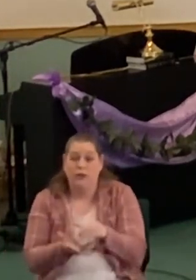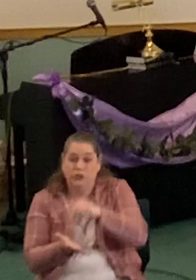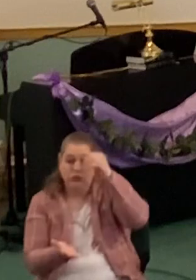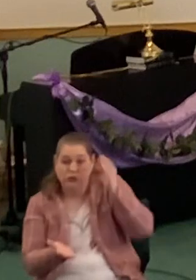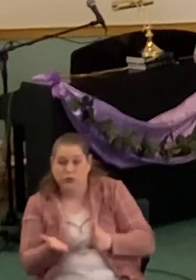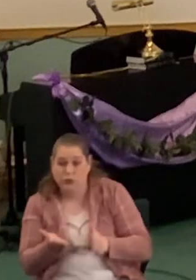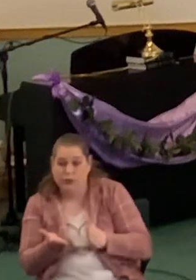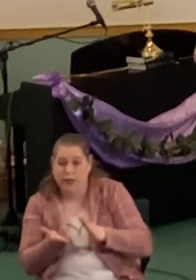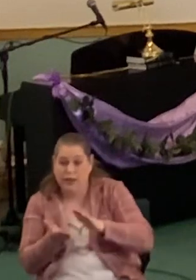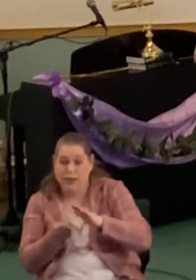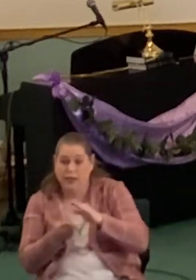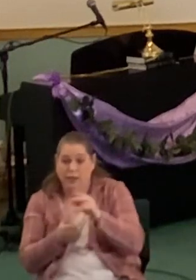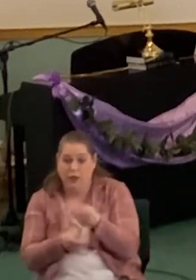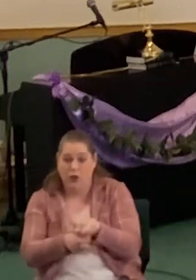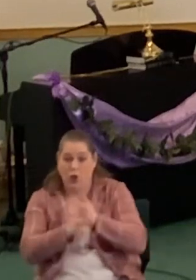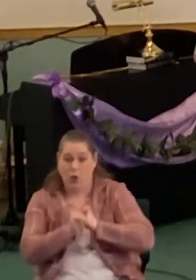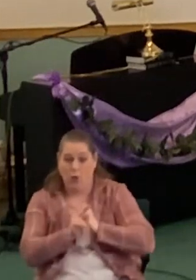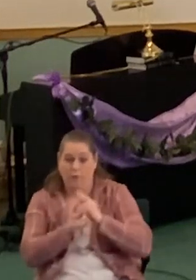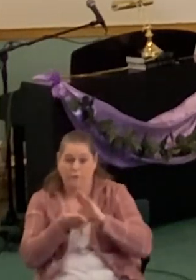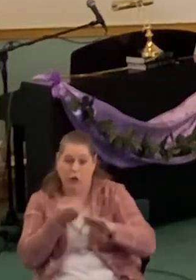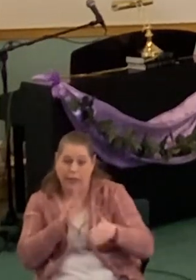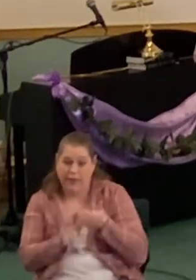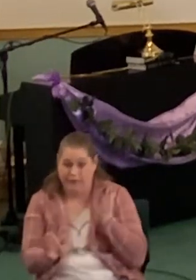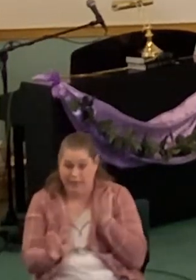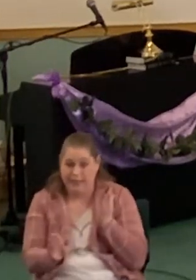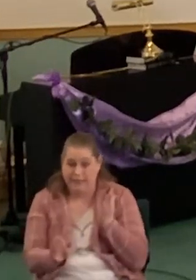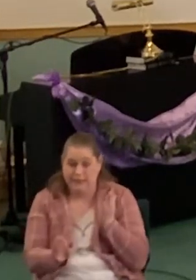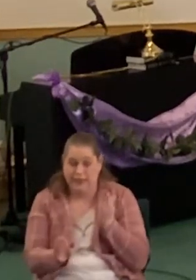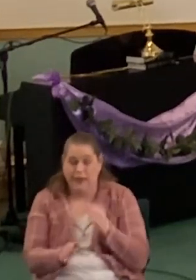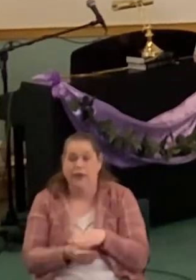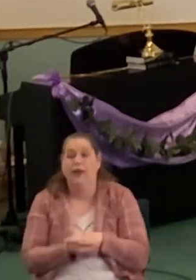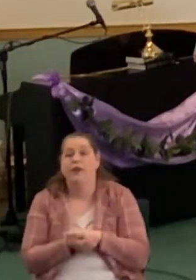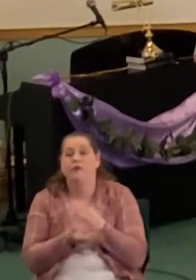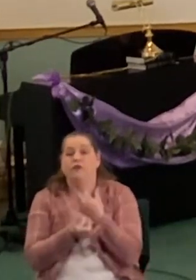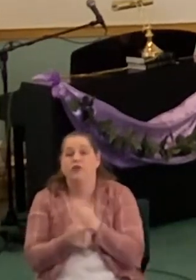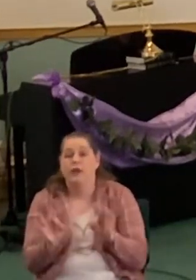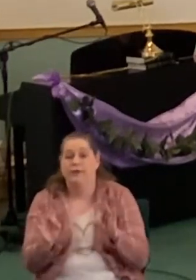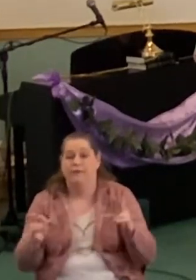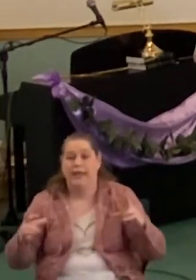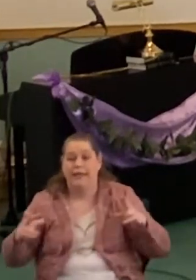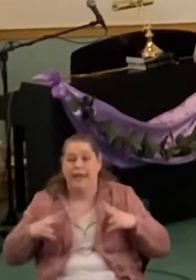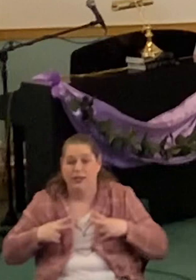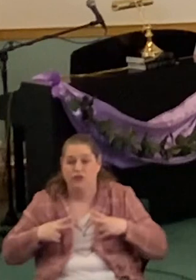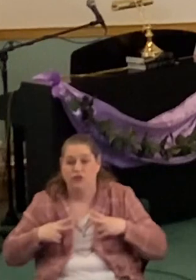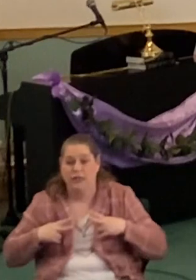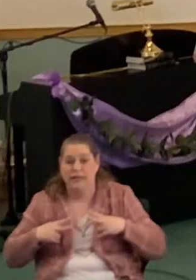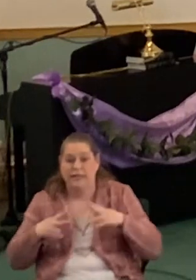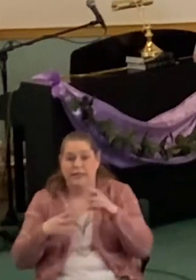more recently. Free vacation rental seminar.